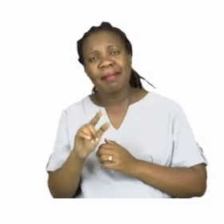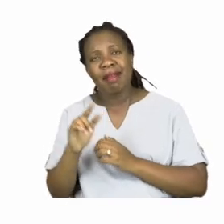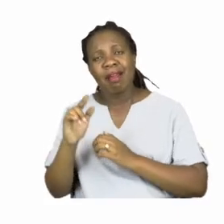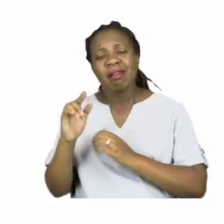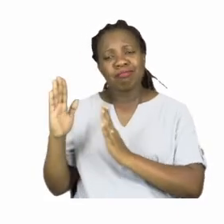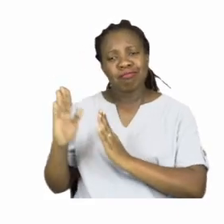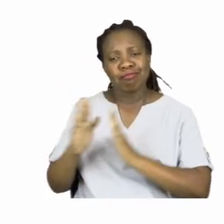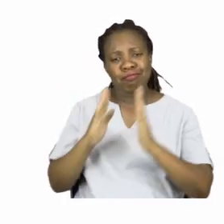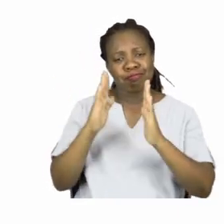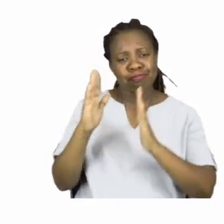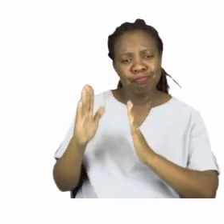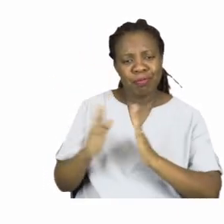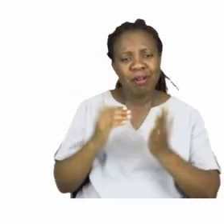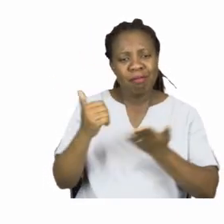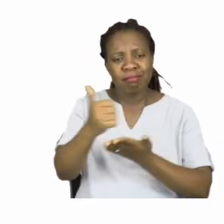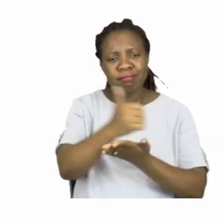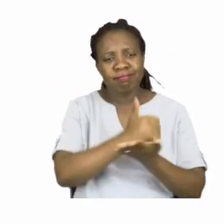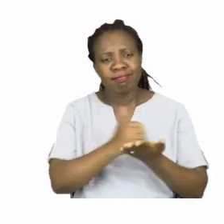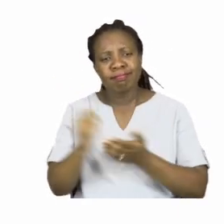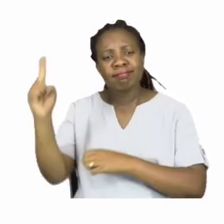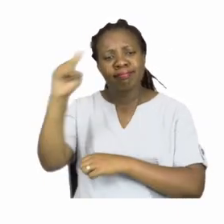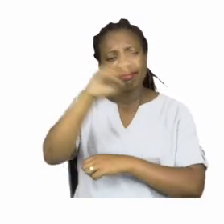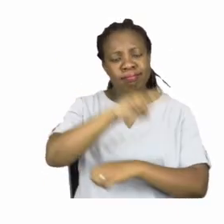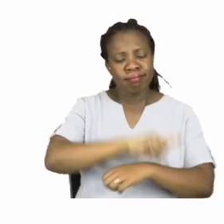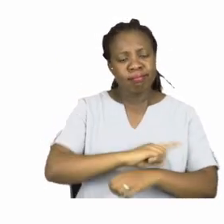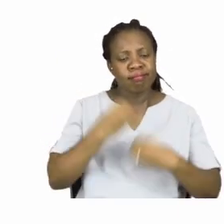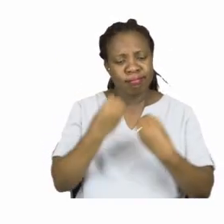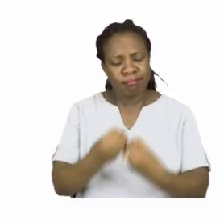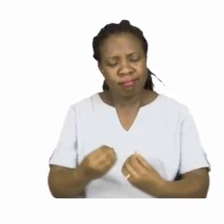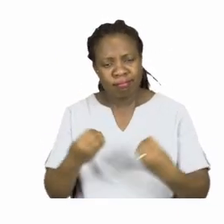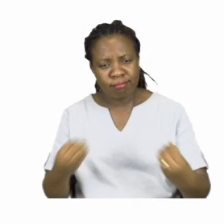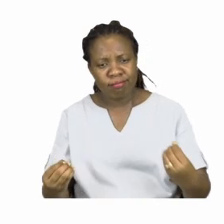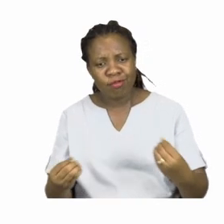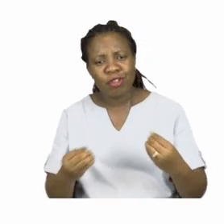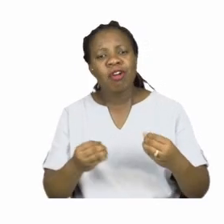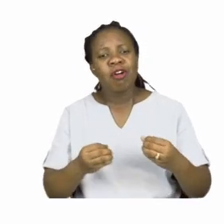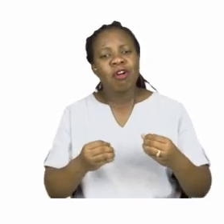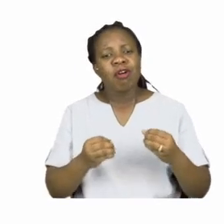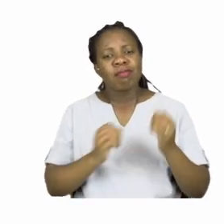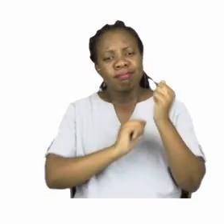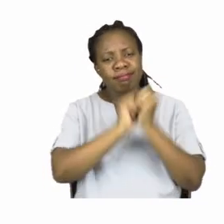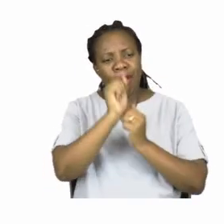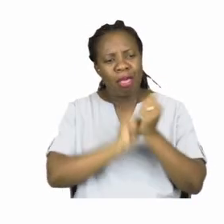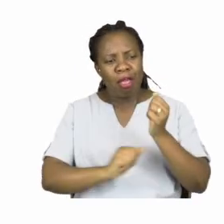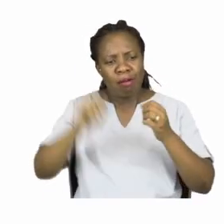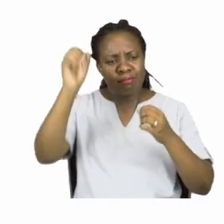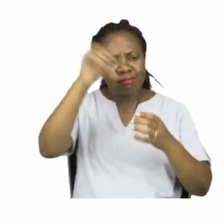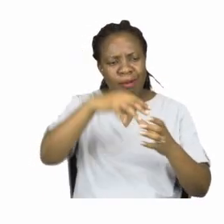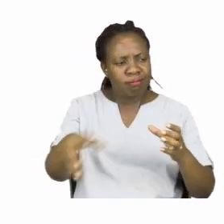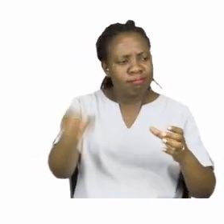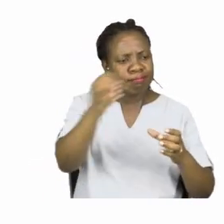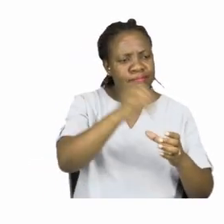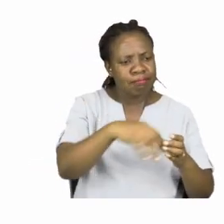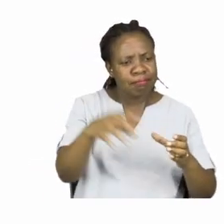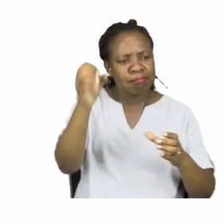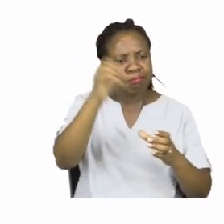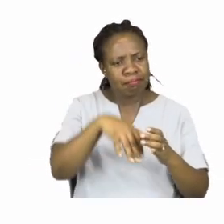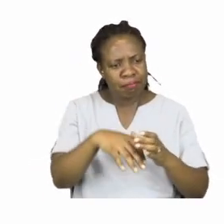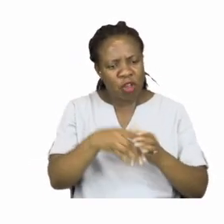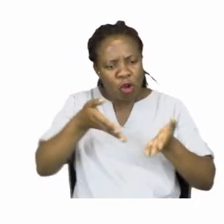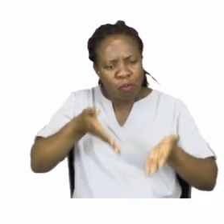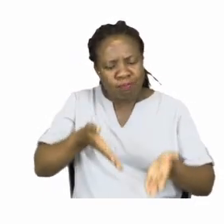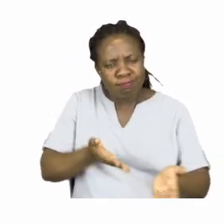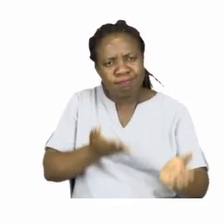all helped to fill the plastic bags with rubbish, which they buried in deep